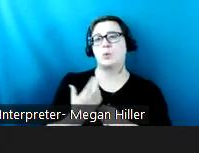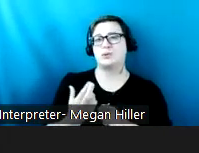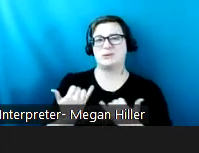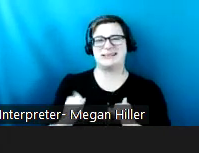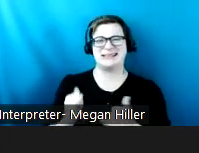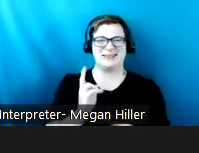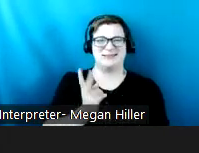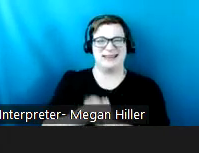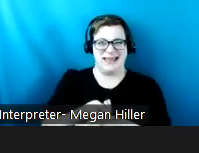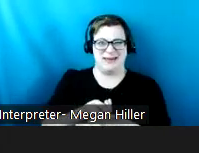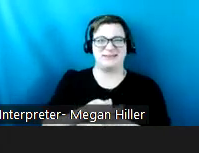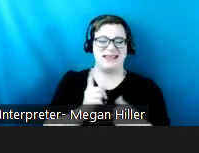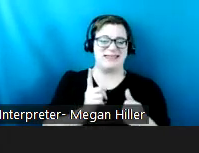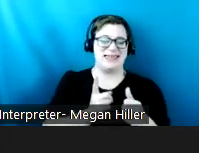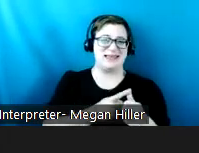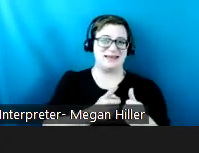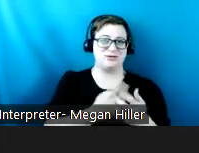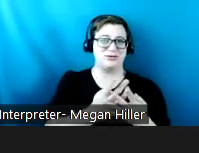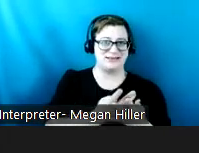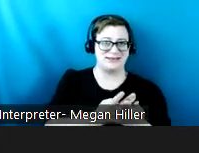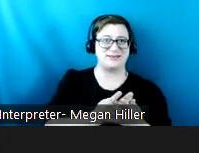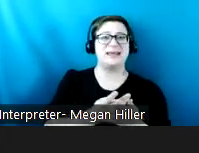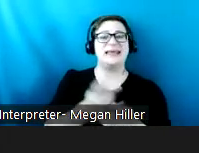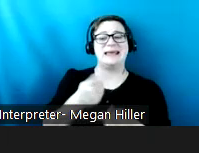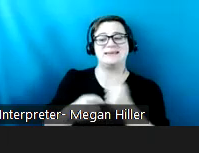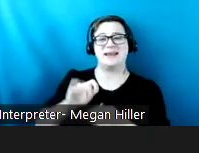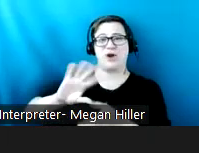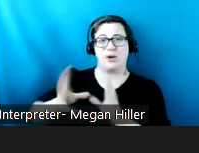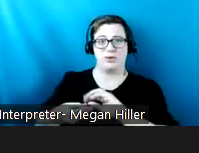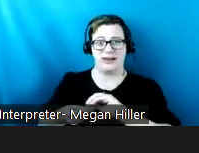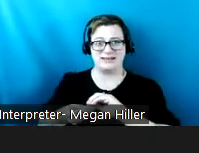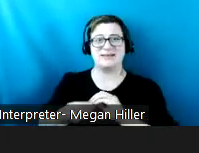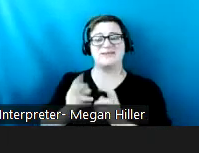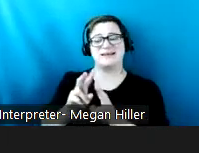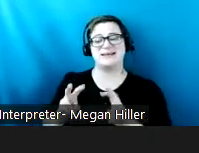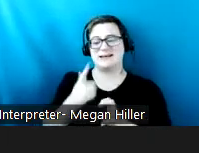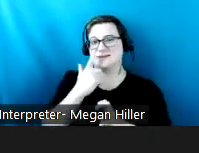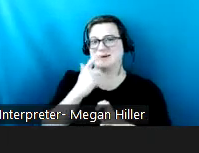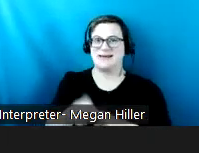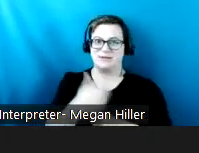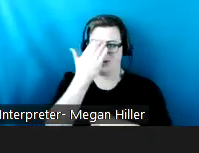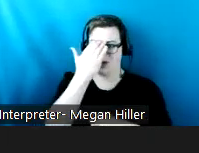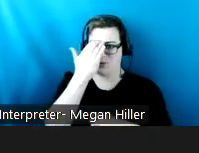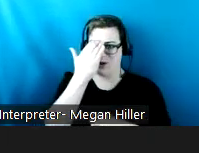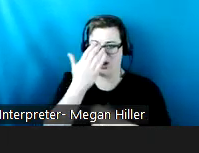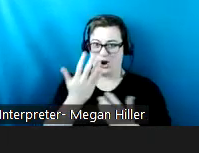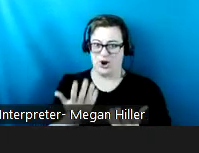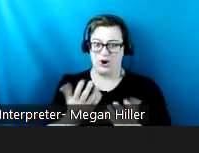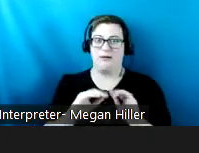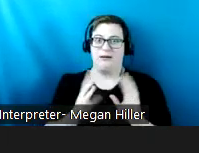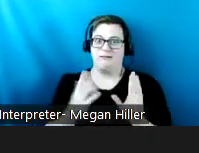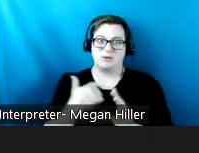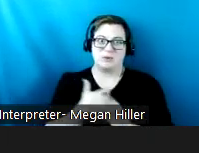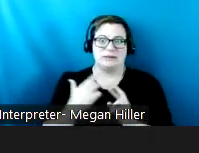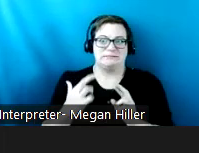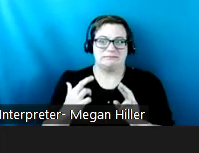initial assessment versus the comprehensive assessment is the awareness that depending, obviously we hope that people